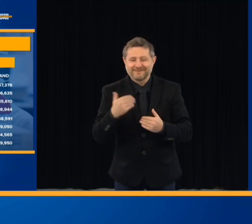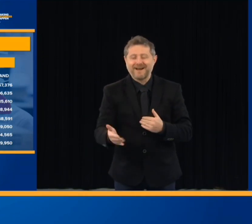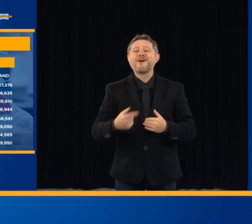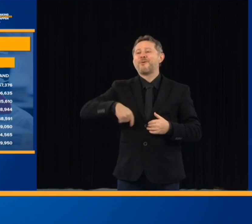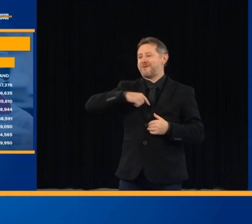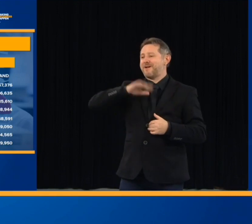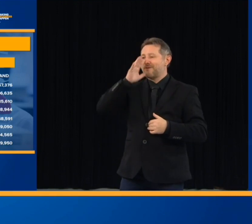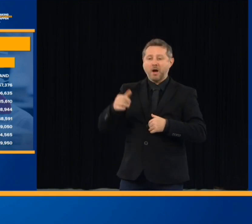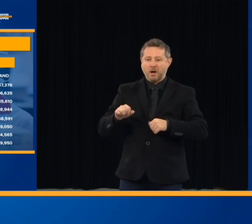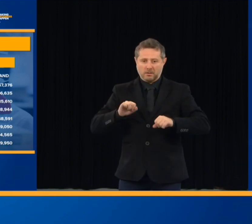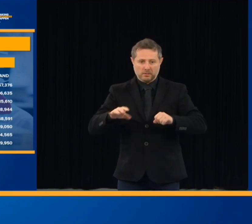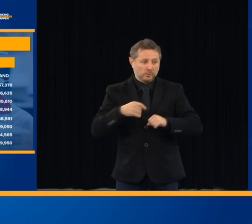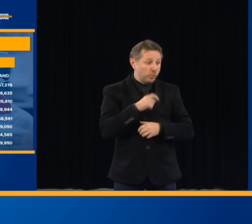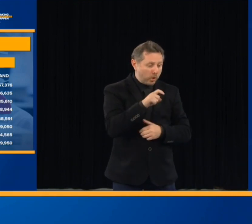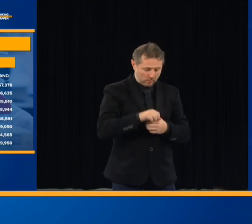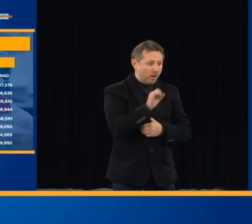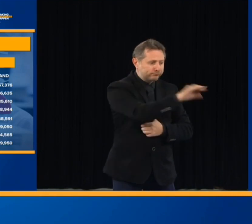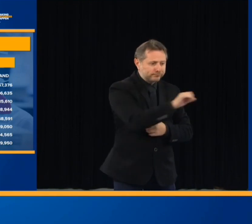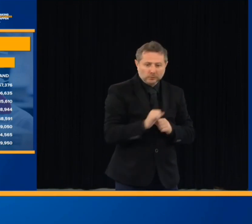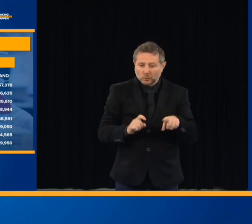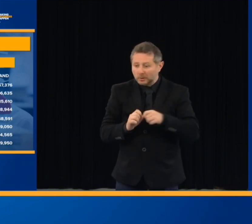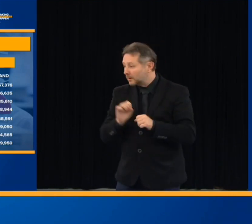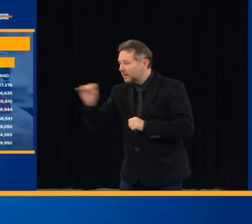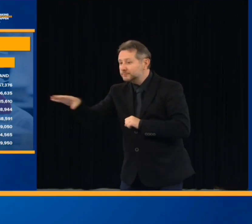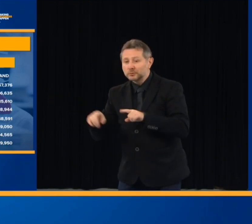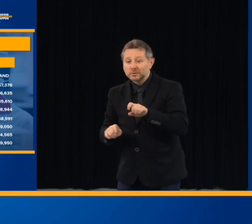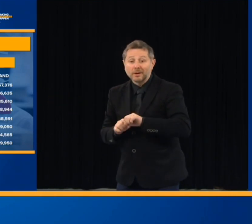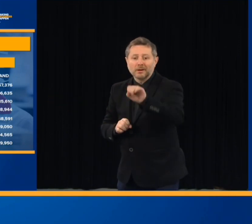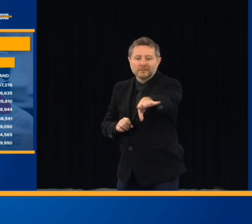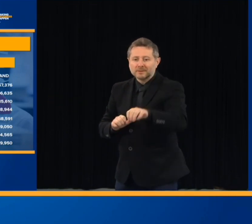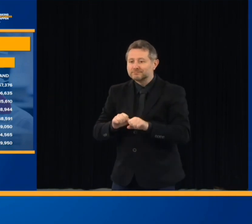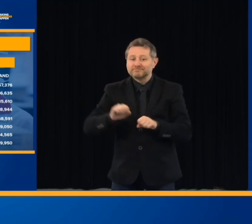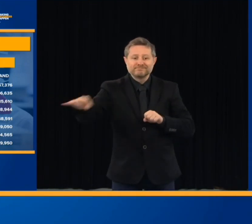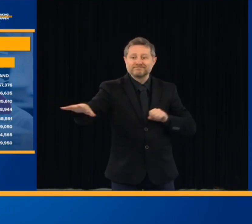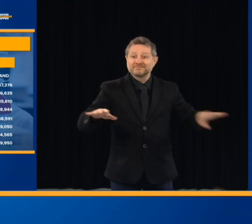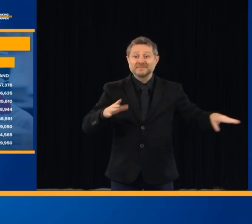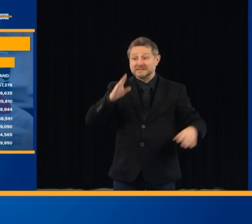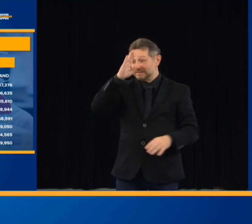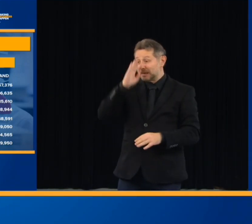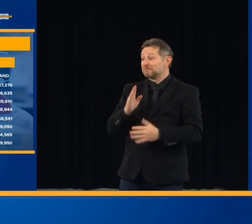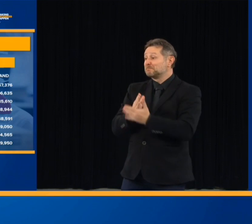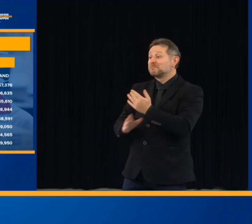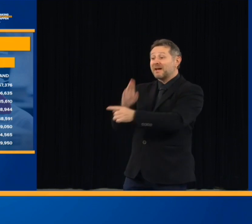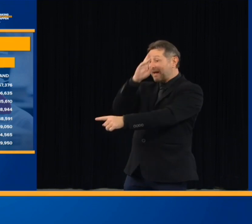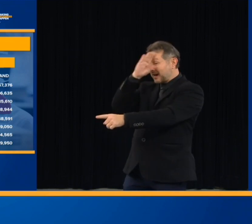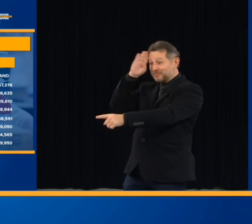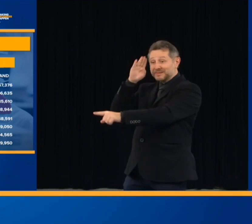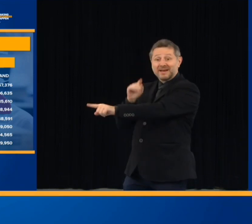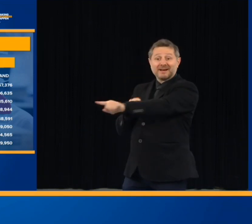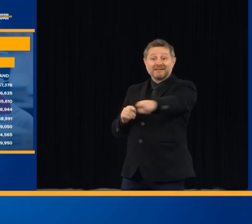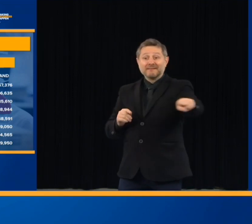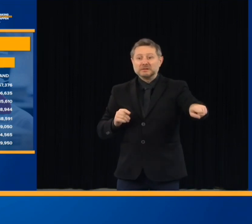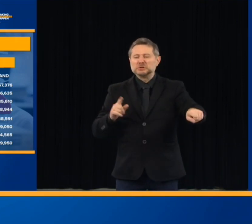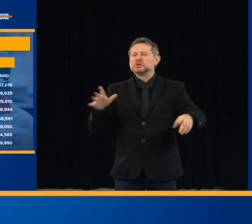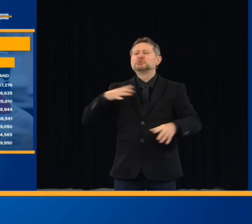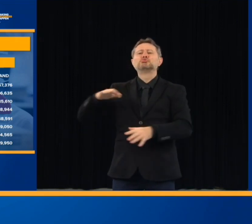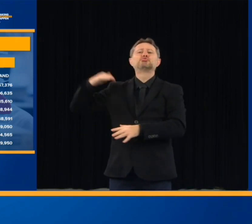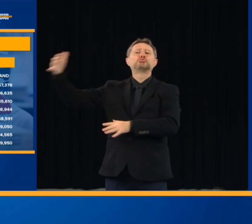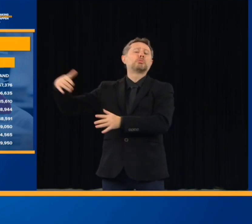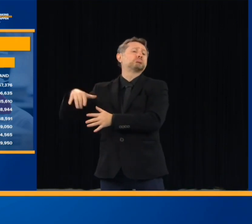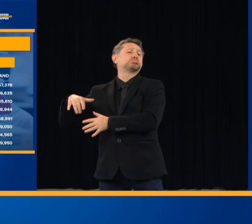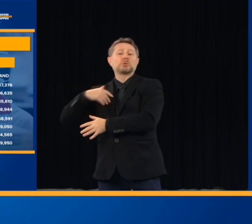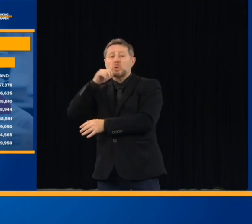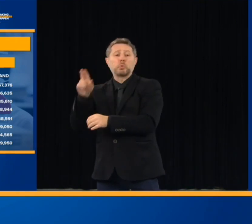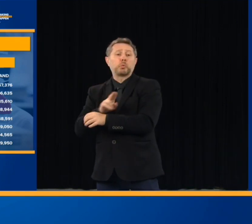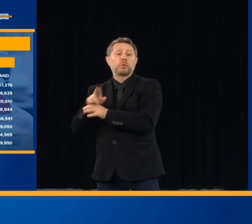a need basis. You know, some hospitals have more supplies than they're using.